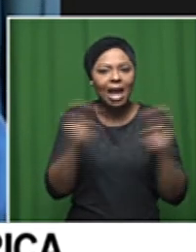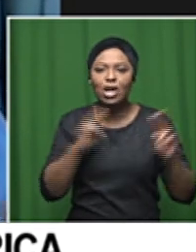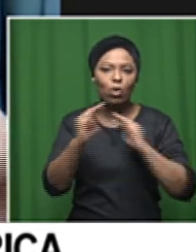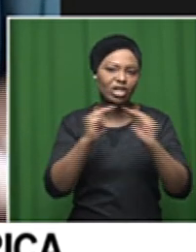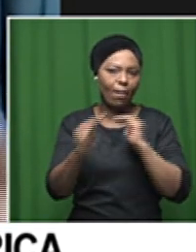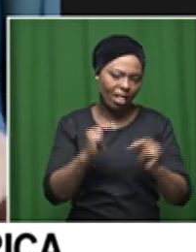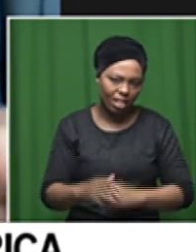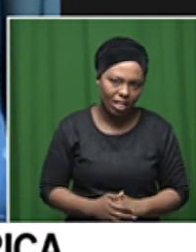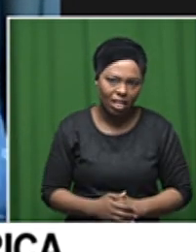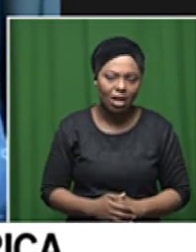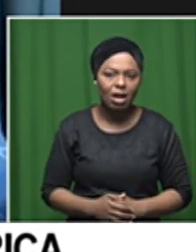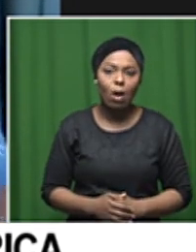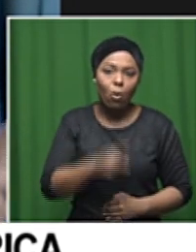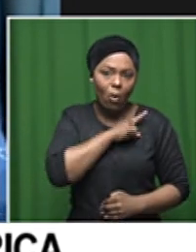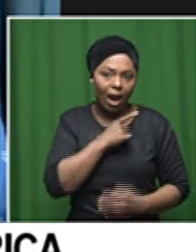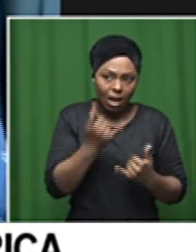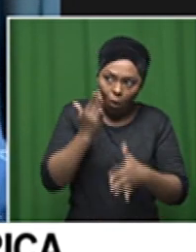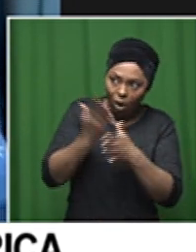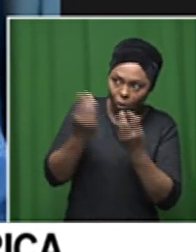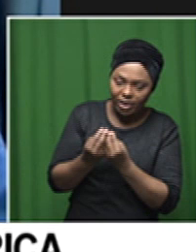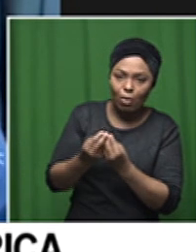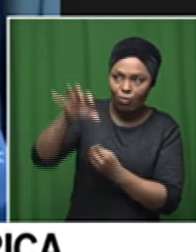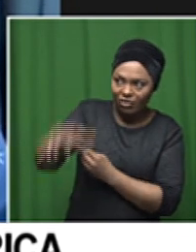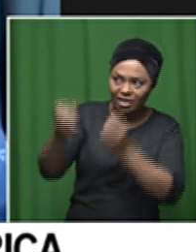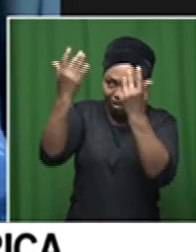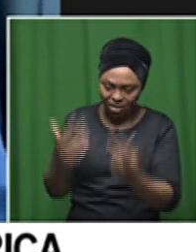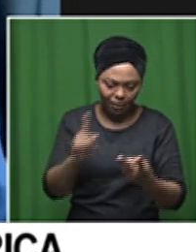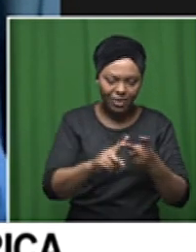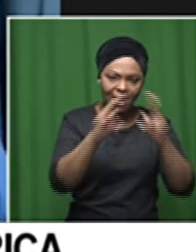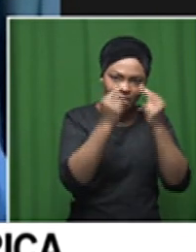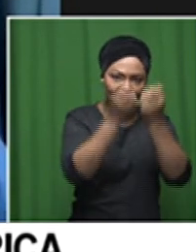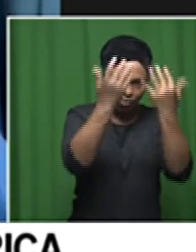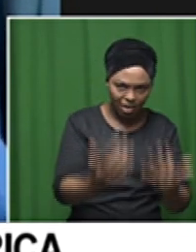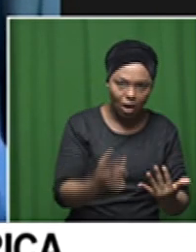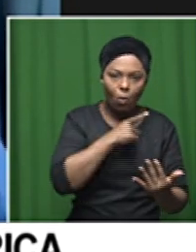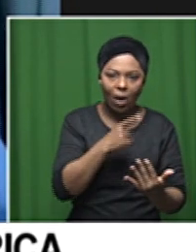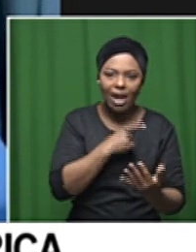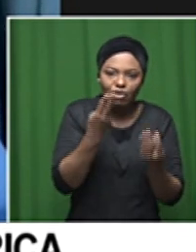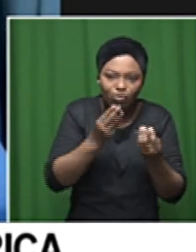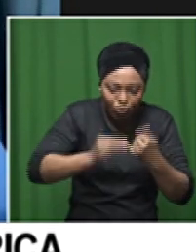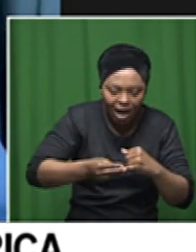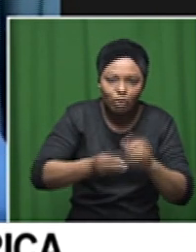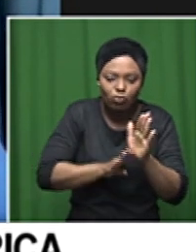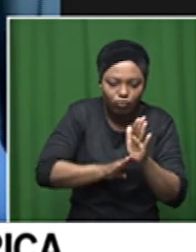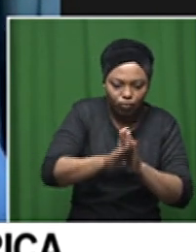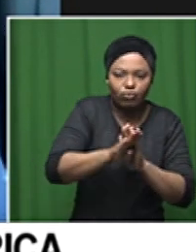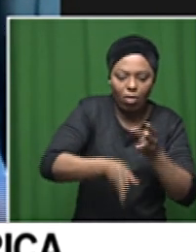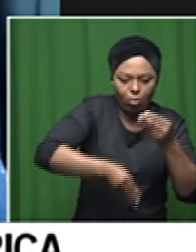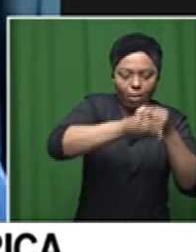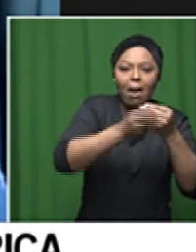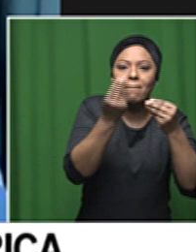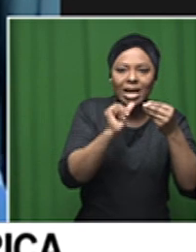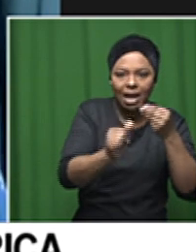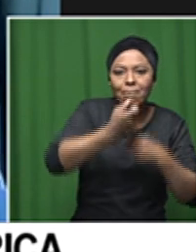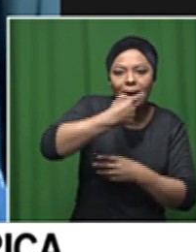non-negotiables. We are now working with the provincial treasurer and national treasurer to improve the budget of the medicines.